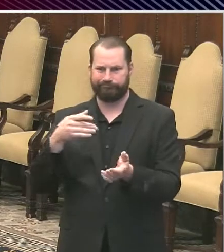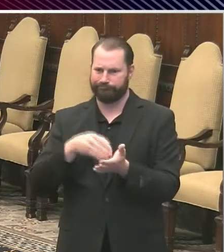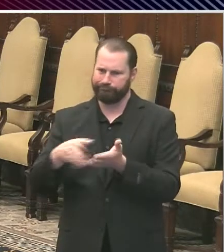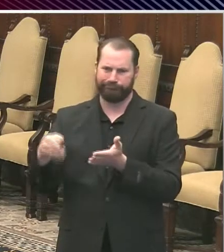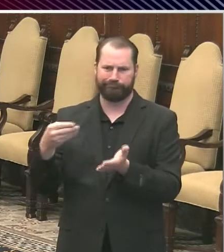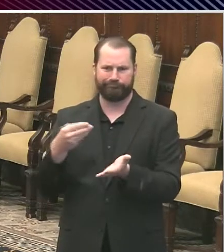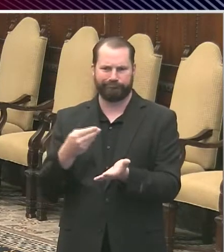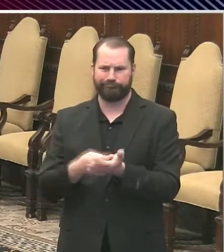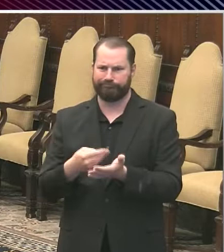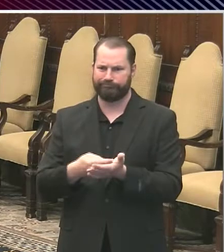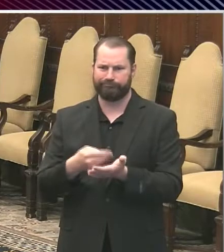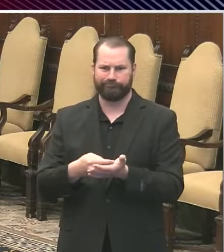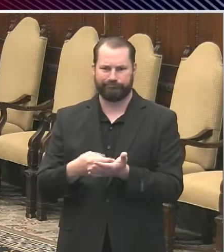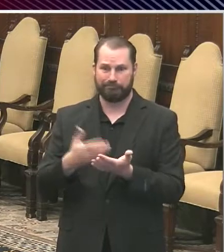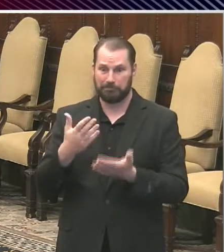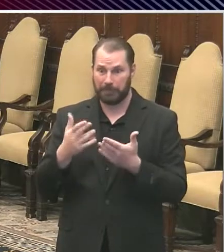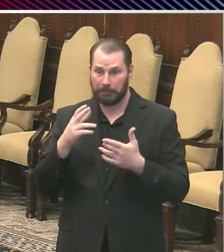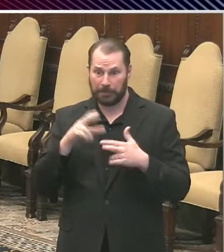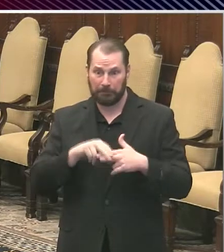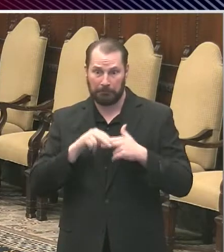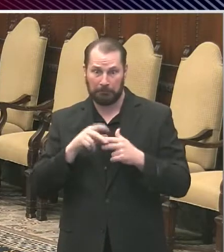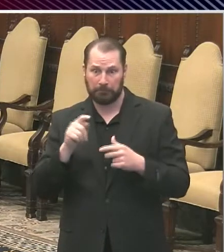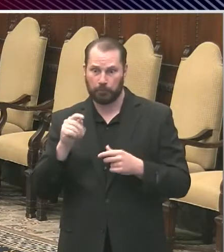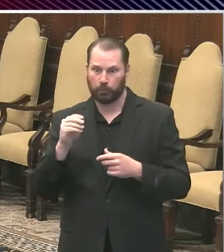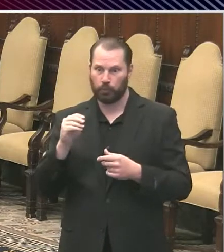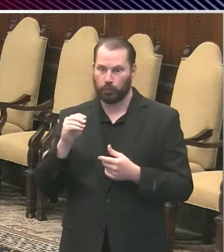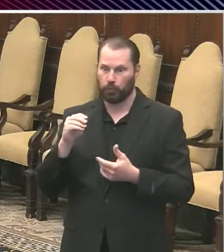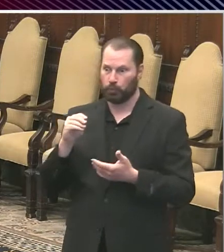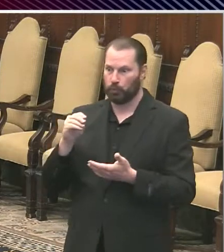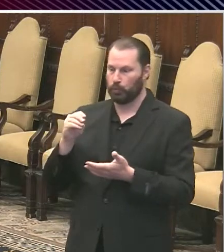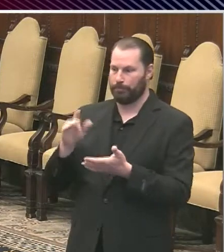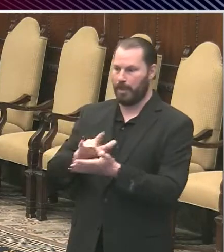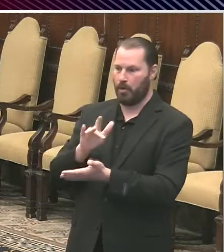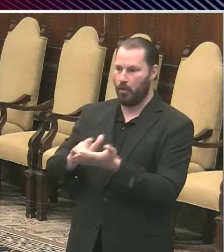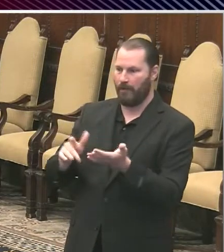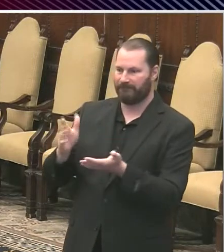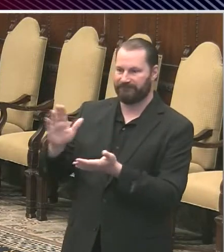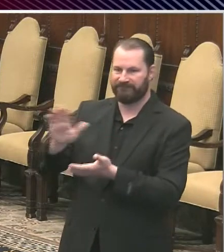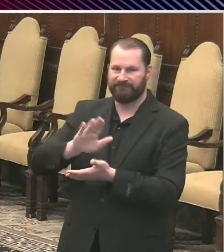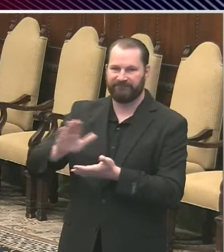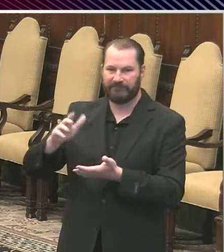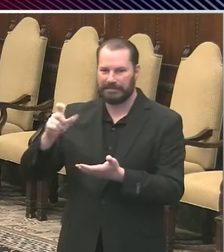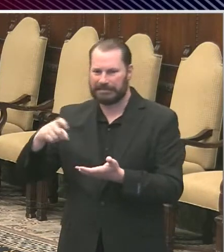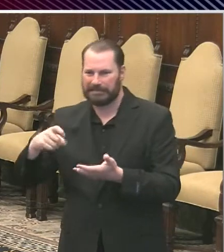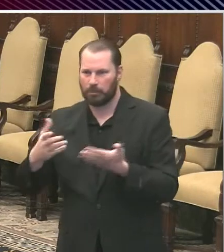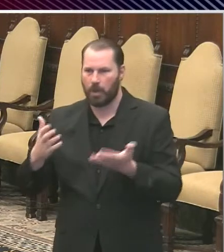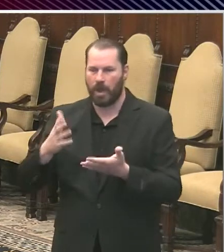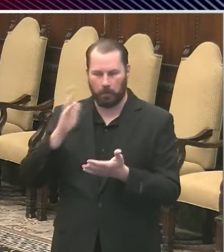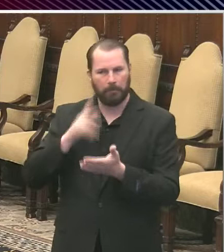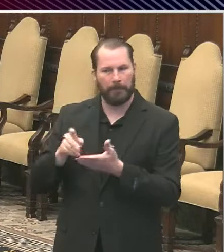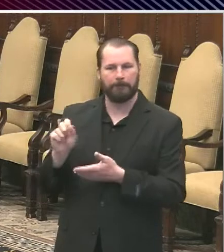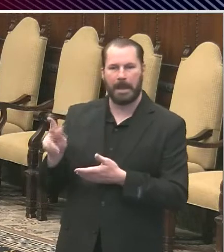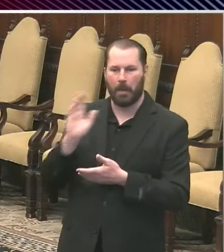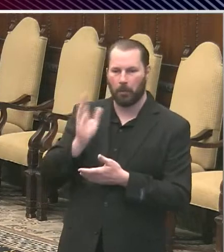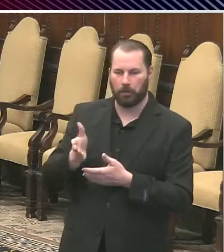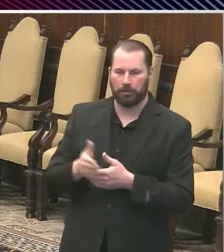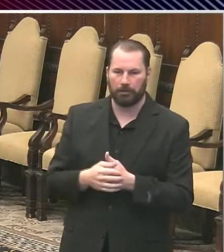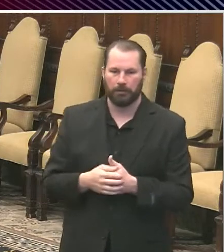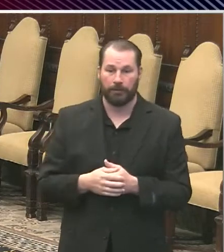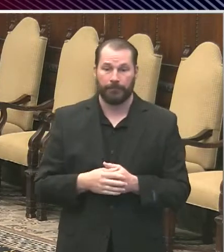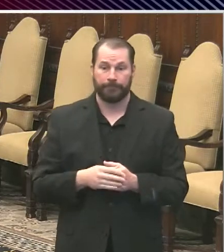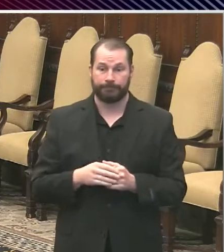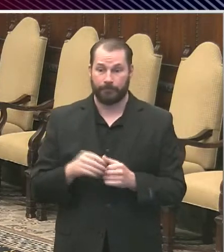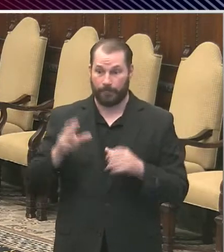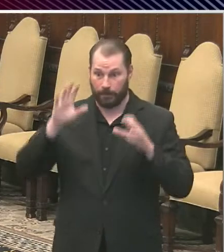Paycheck Protection Program loans to small businesses in our area. We'll have more details to share later today once the president signs the